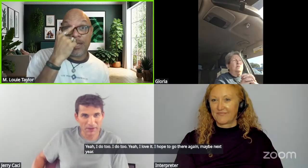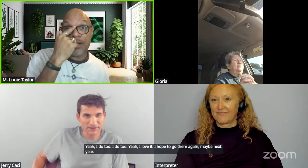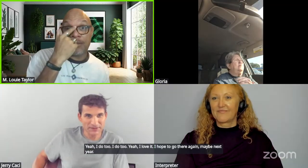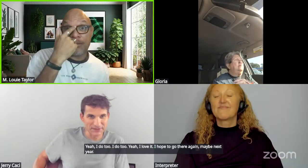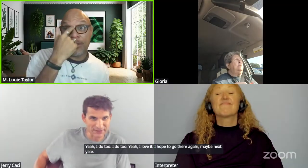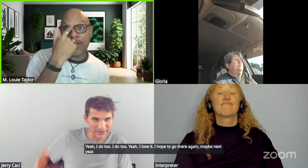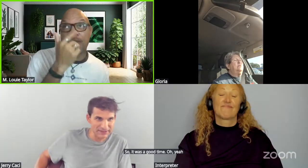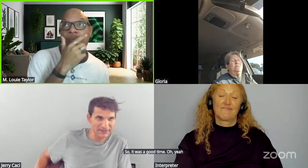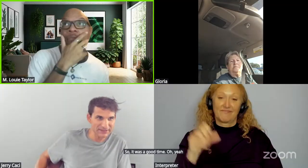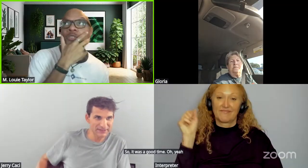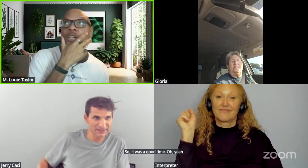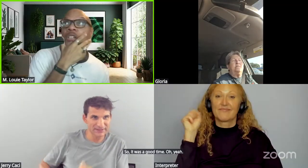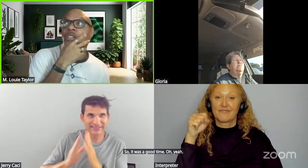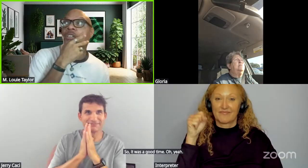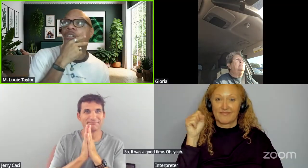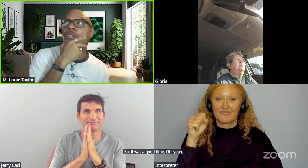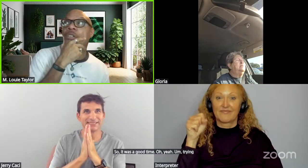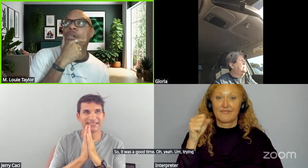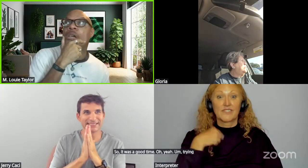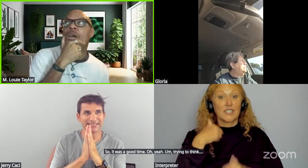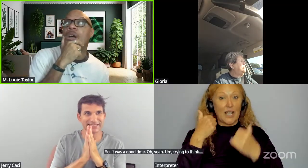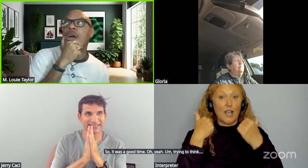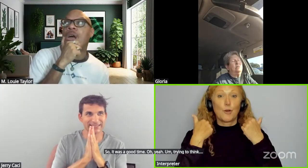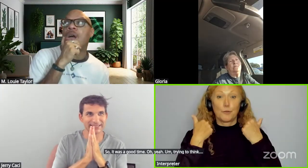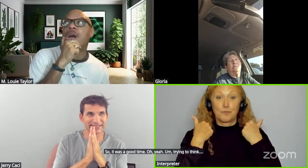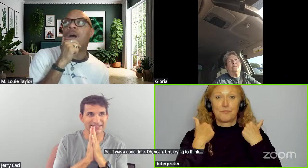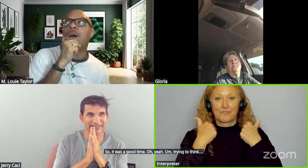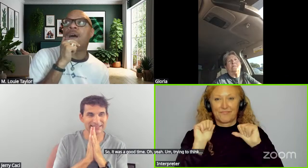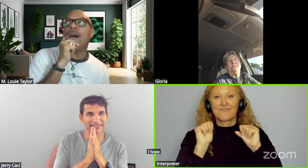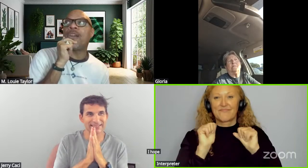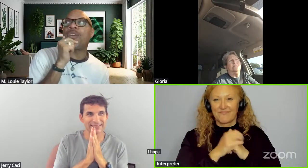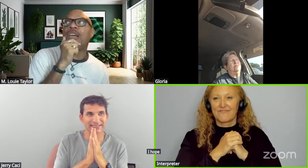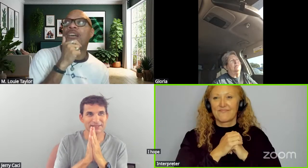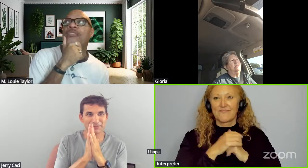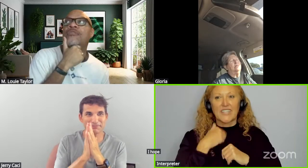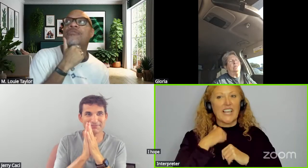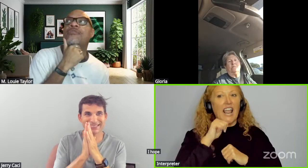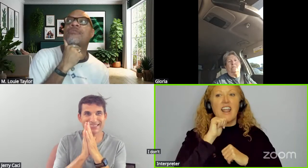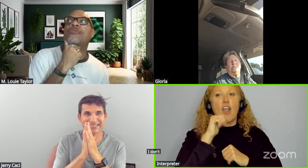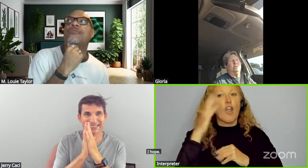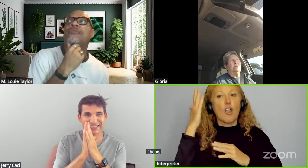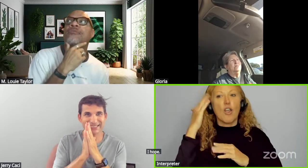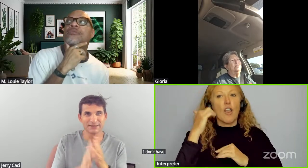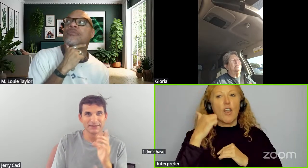Oh yeah. Trying to think. I hope. I don't have.